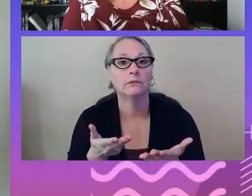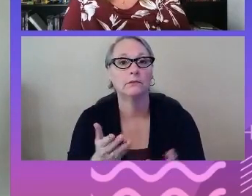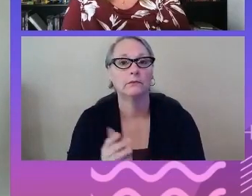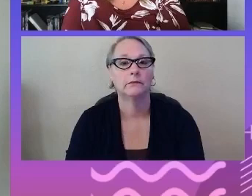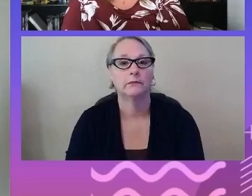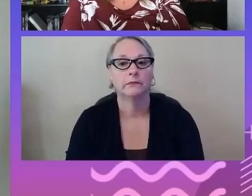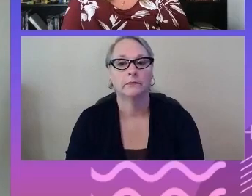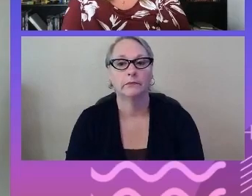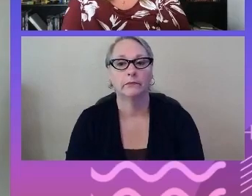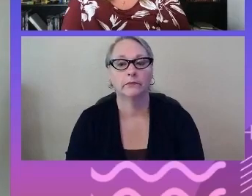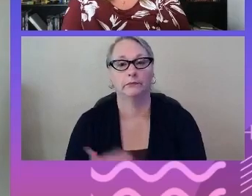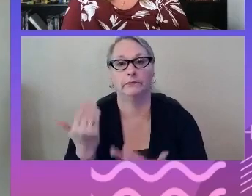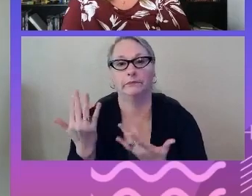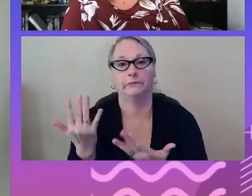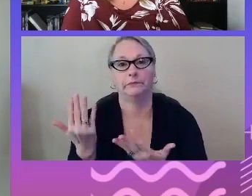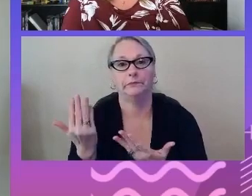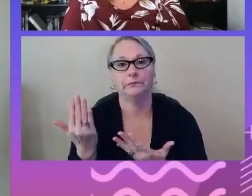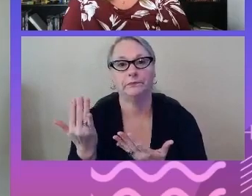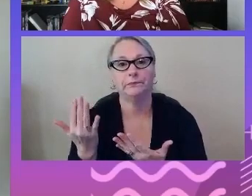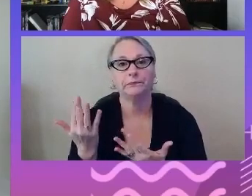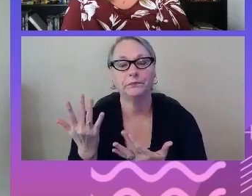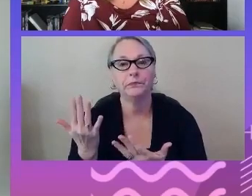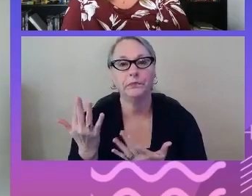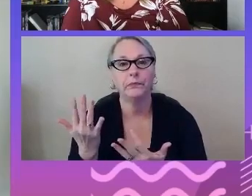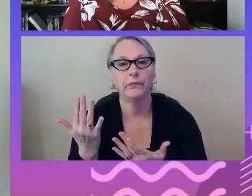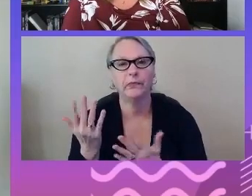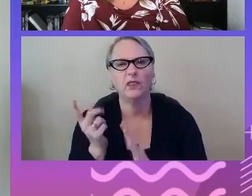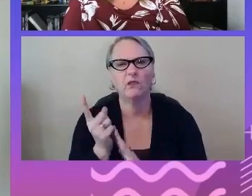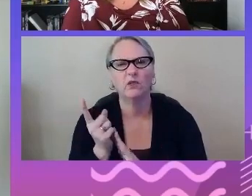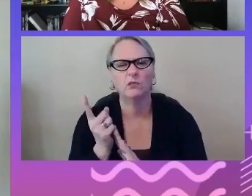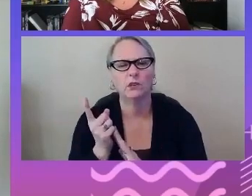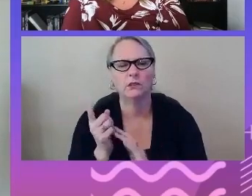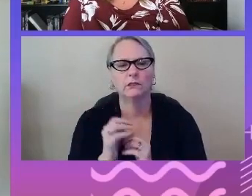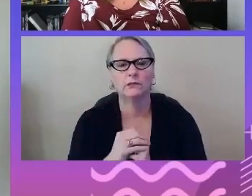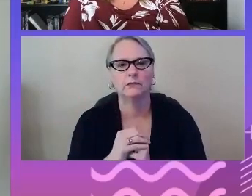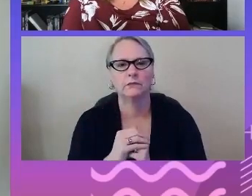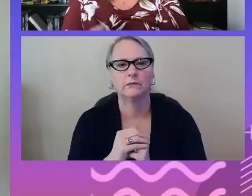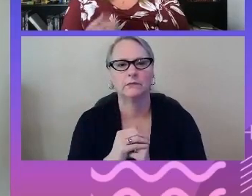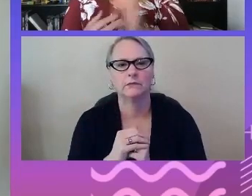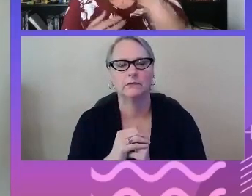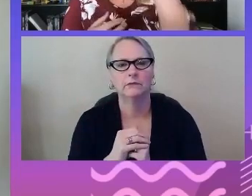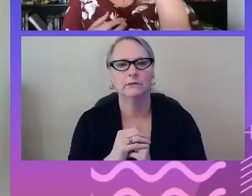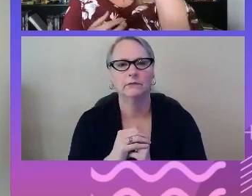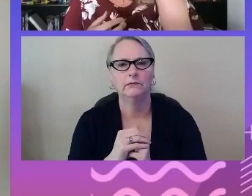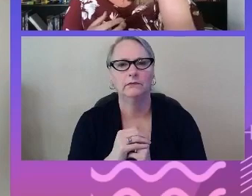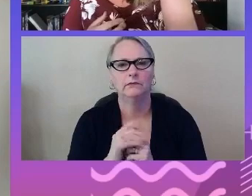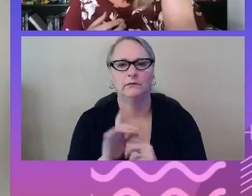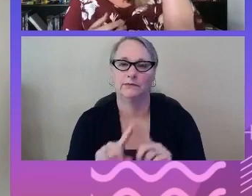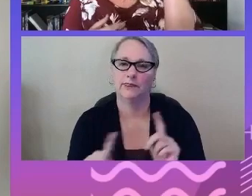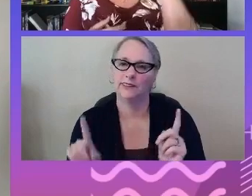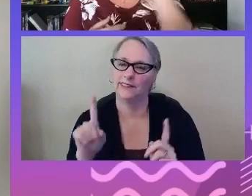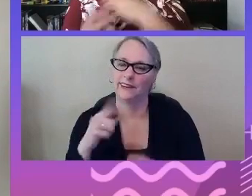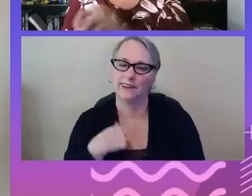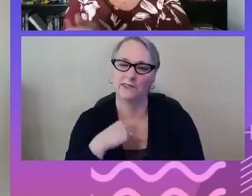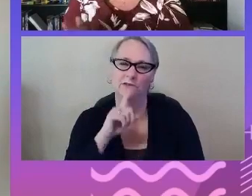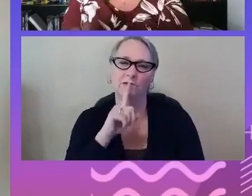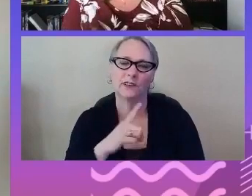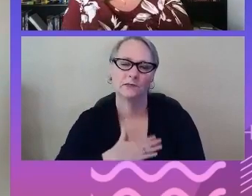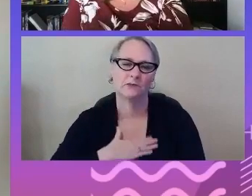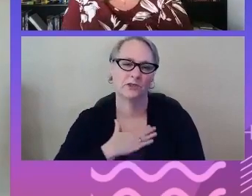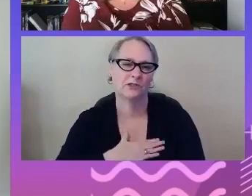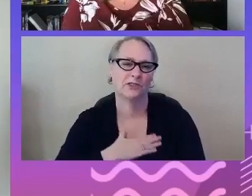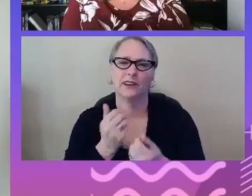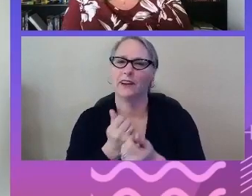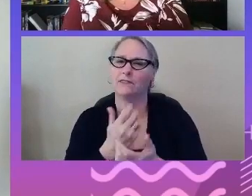Wait another couple seconds. But I really have appreciated everything that you've talked about